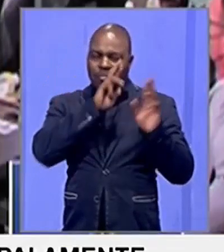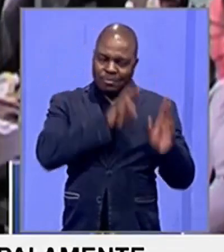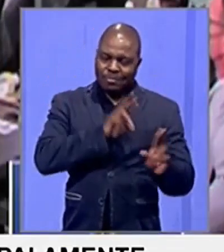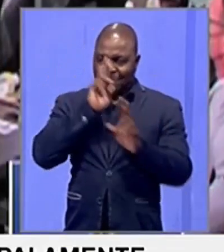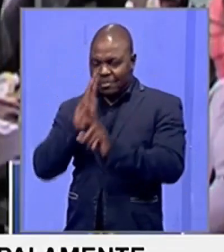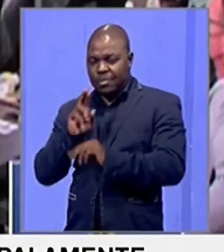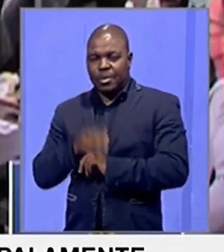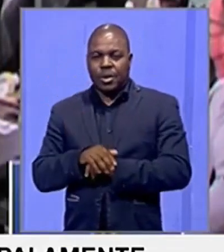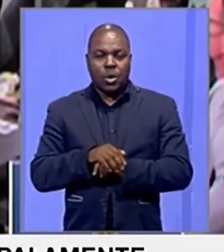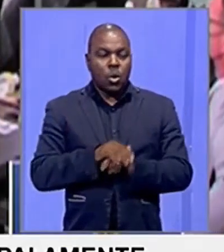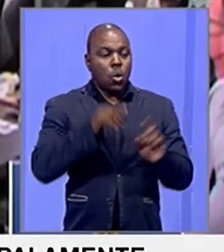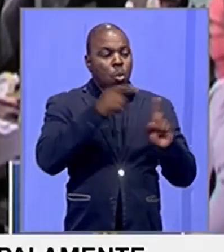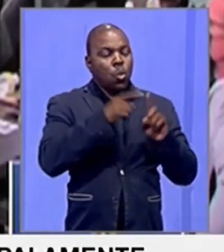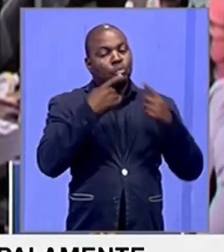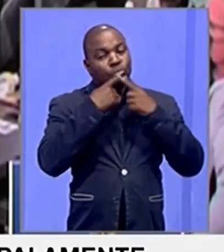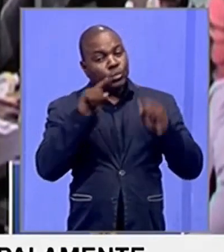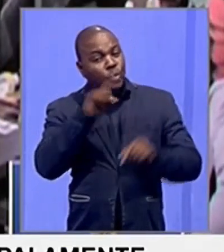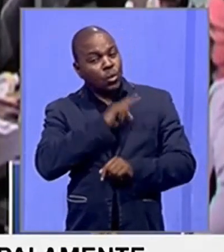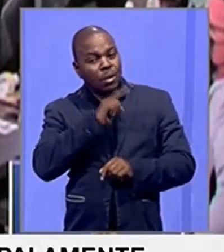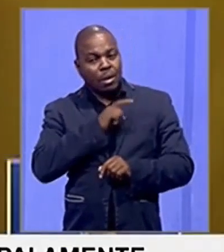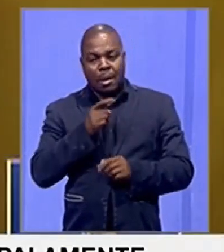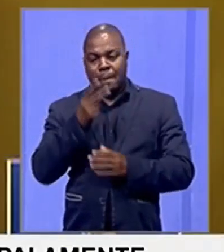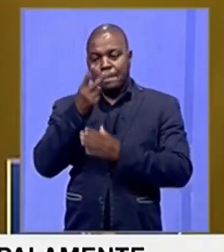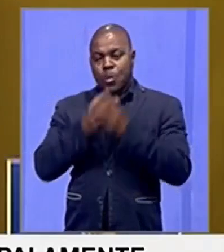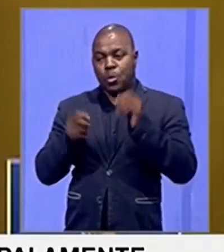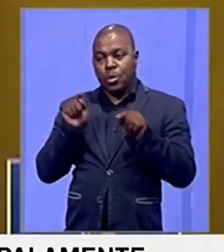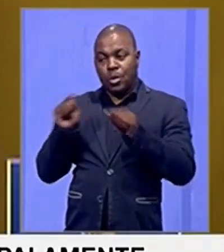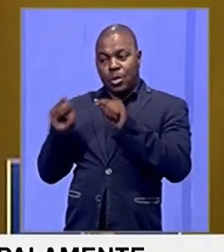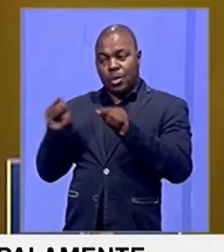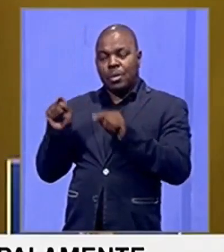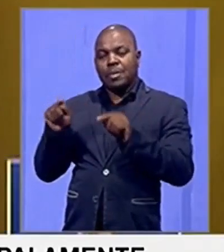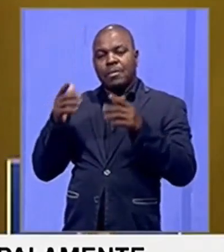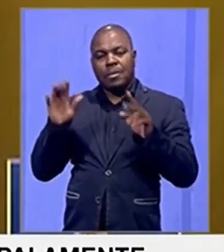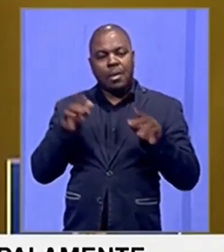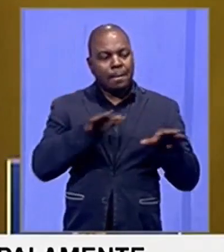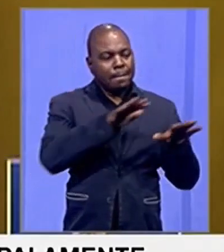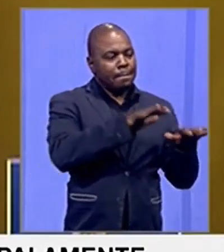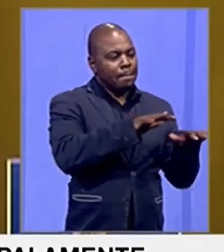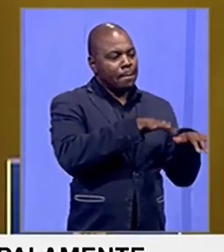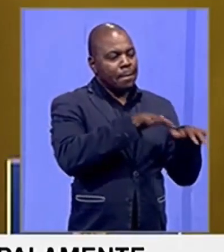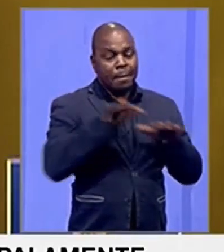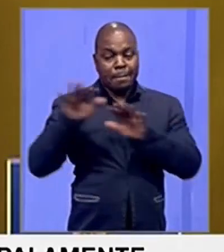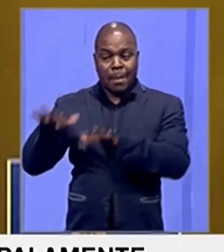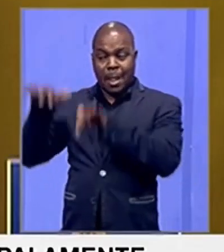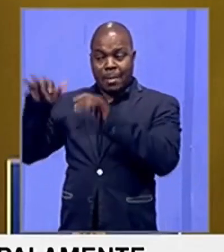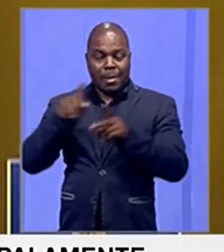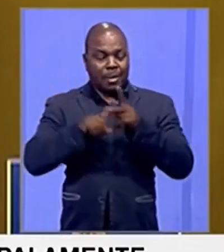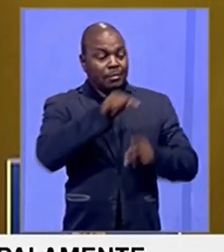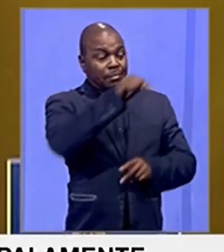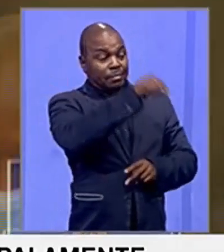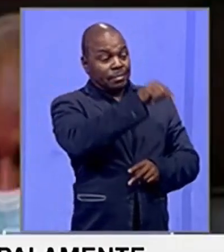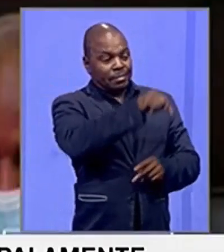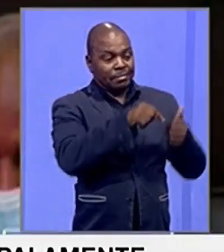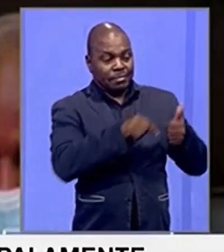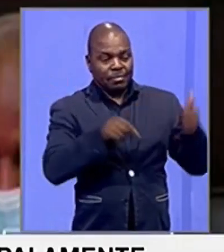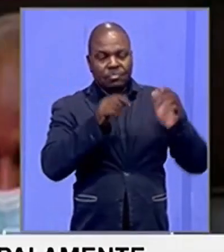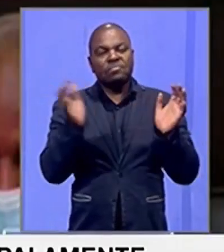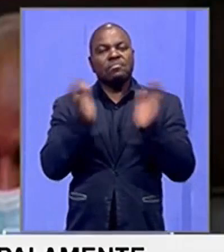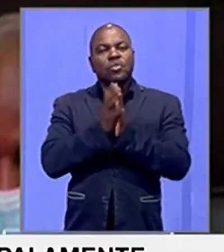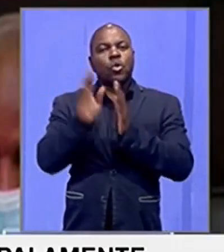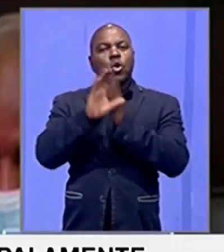Polelo ya Zondo e tla ka mora hore baetapele bana ba babedi ba makala mmuso la toka le parlamente ba kopane Constitutional Hill Johannesburg ho